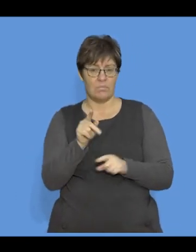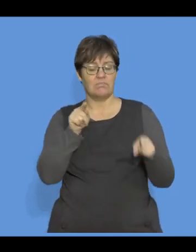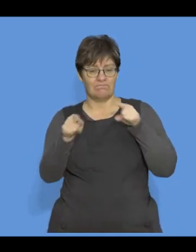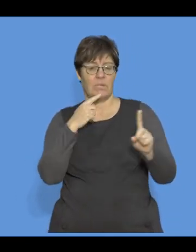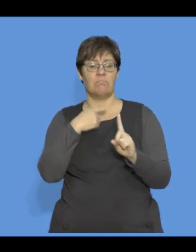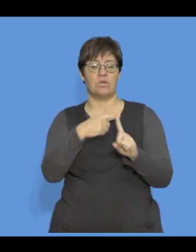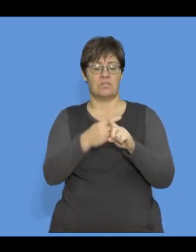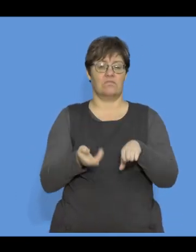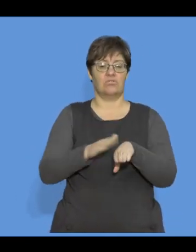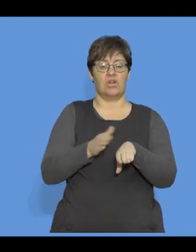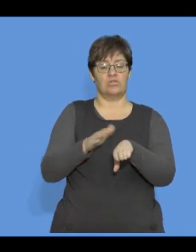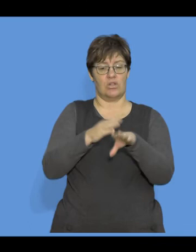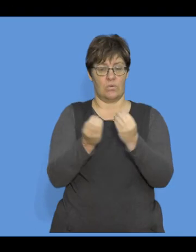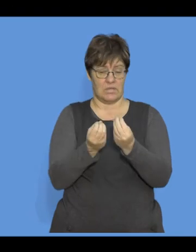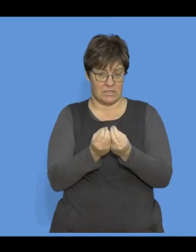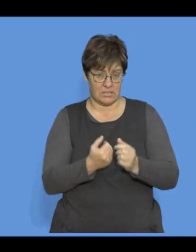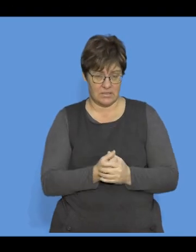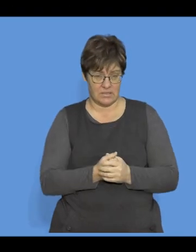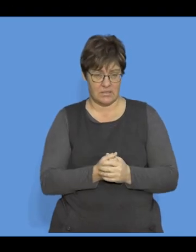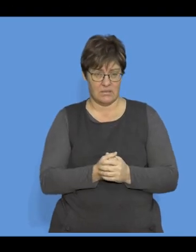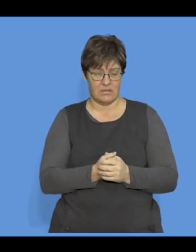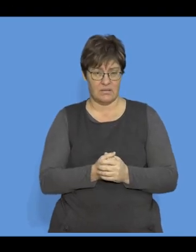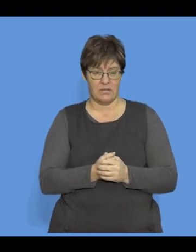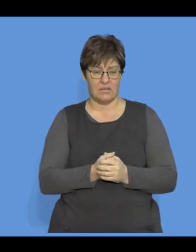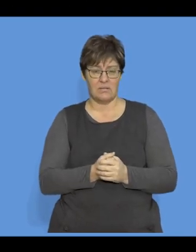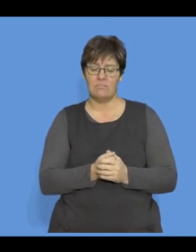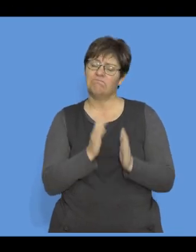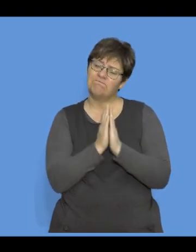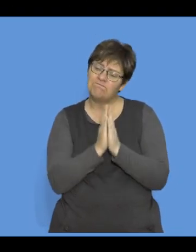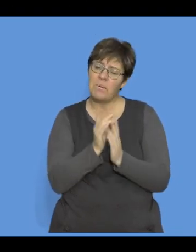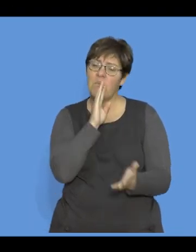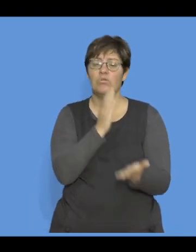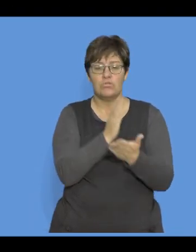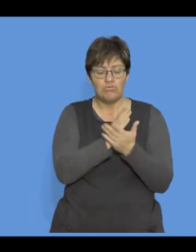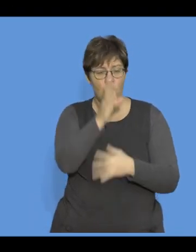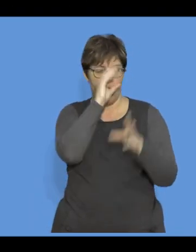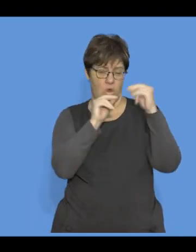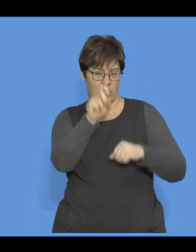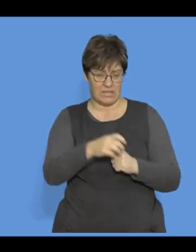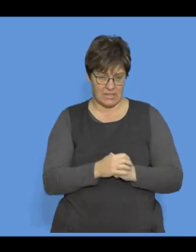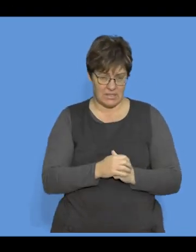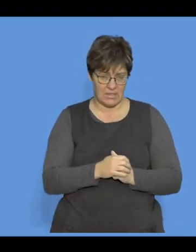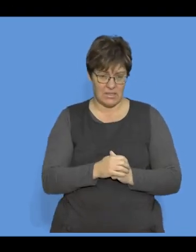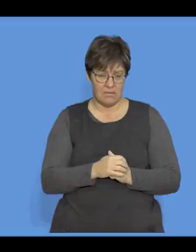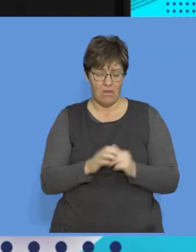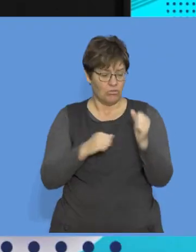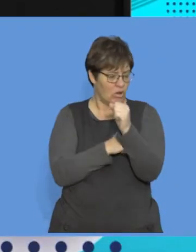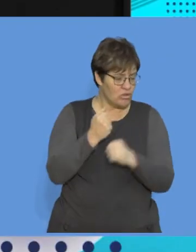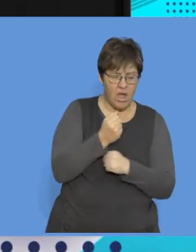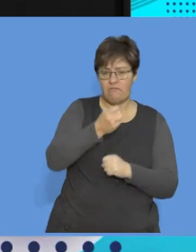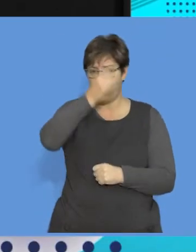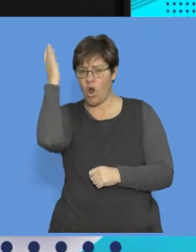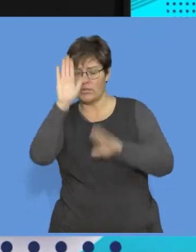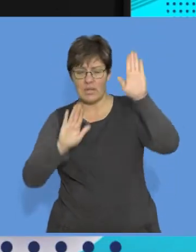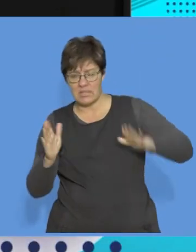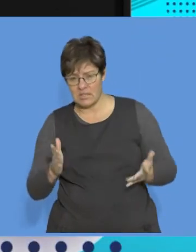positively charged objects. Please make sure you learn that. It's not difficult to construct it. If you've forgotten the pattern, just think,